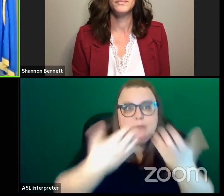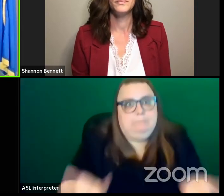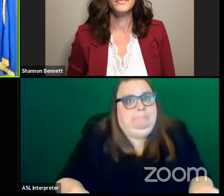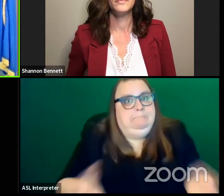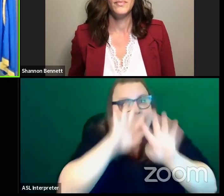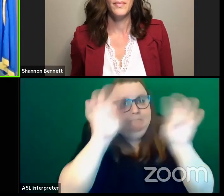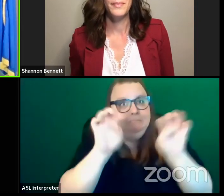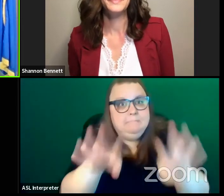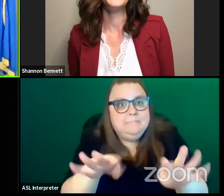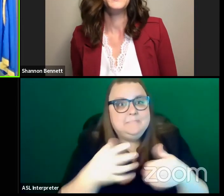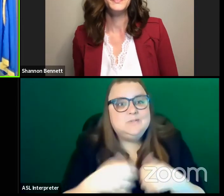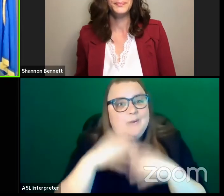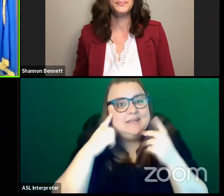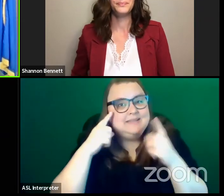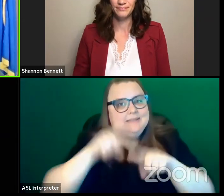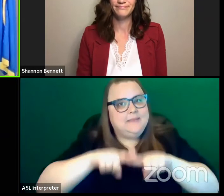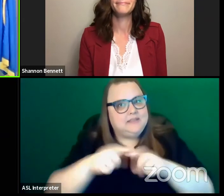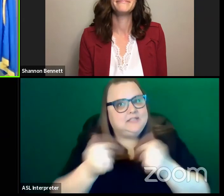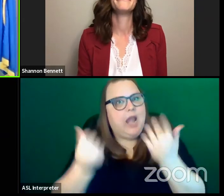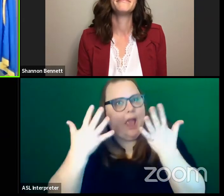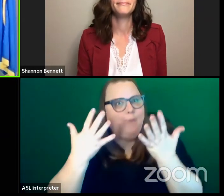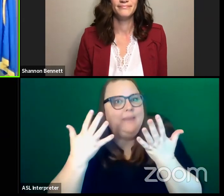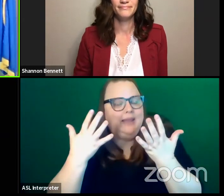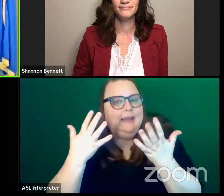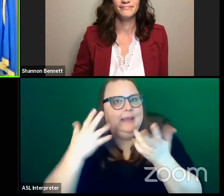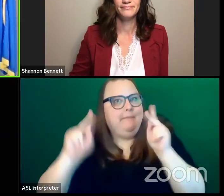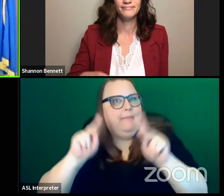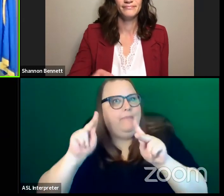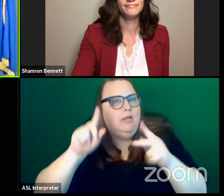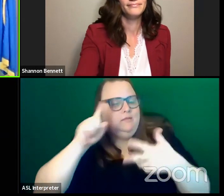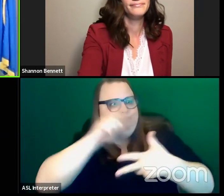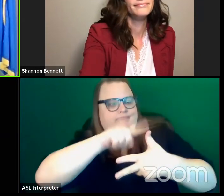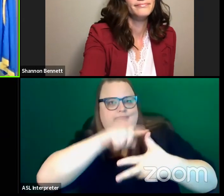doses we're going to need to get through tier 1. But Shannon or Candace, go ahead.